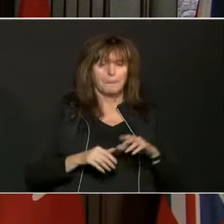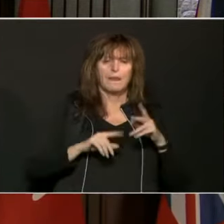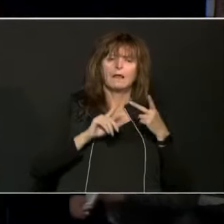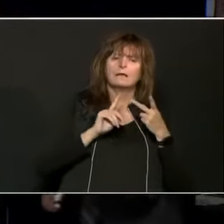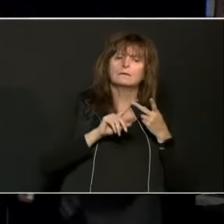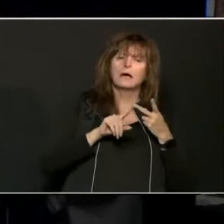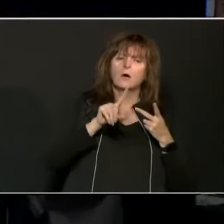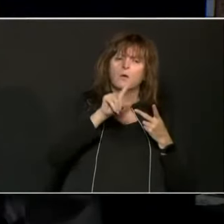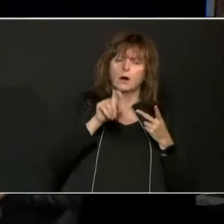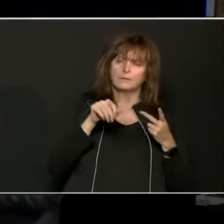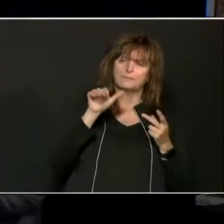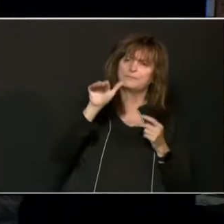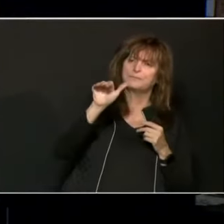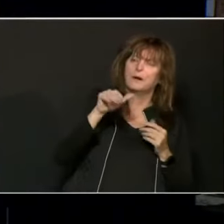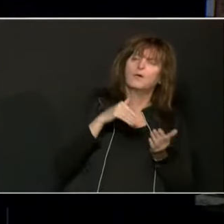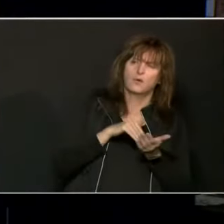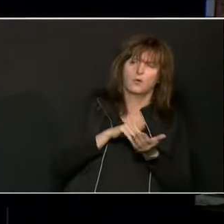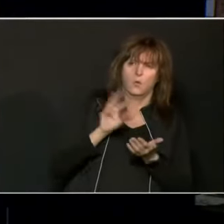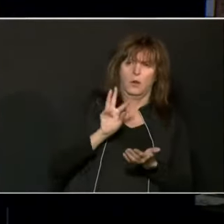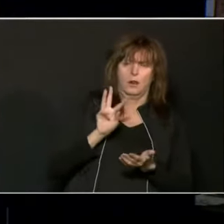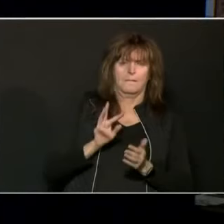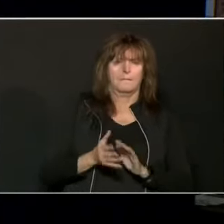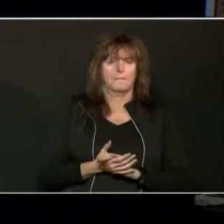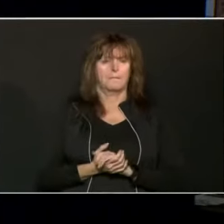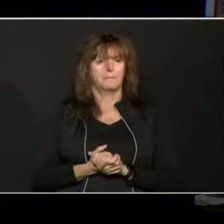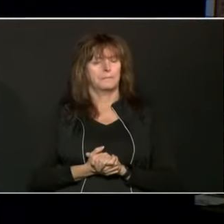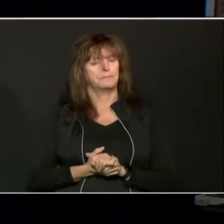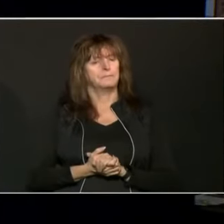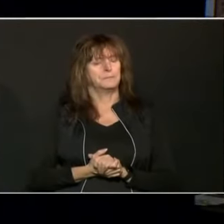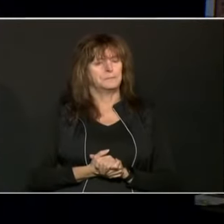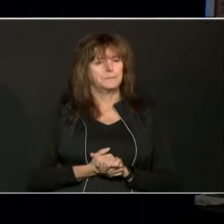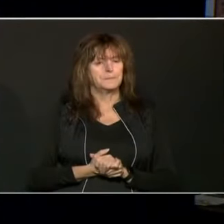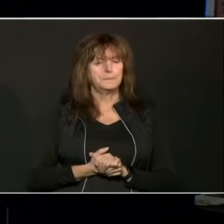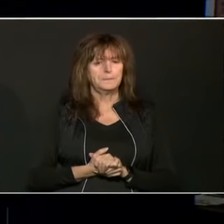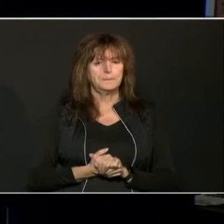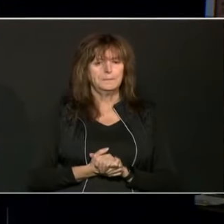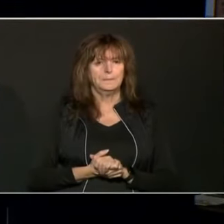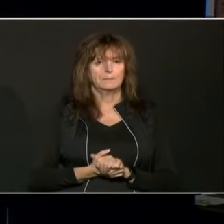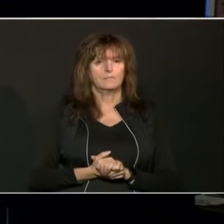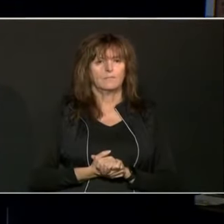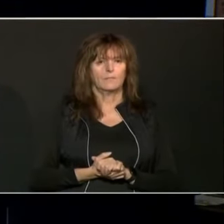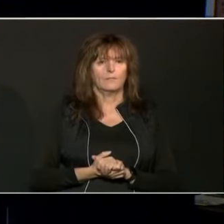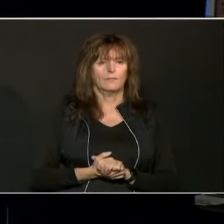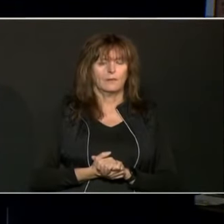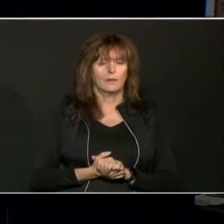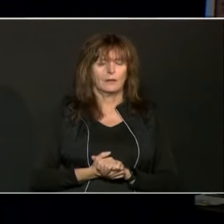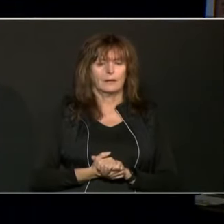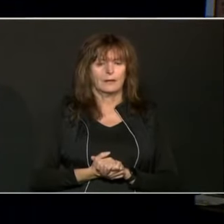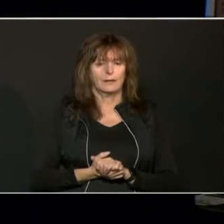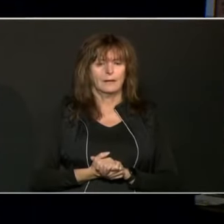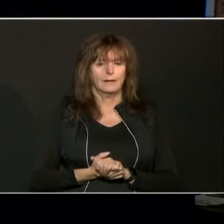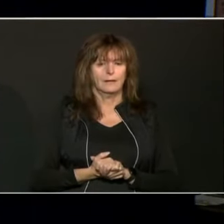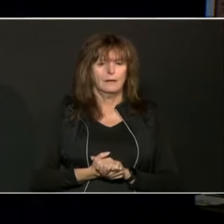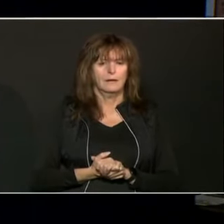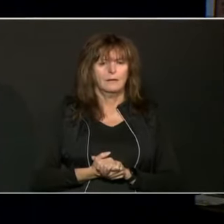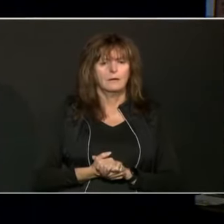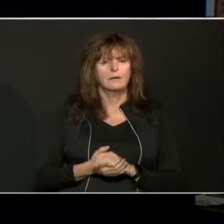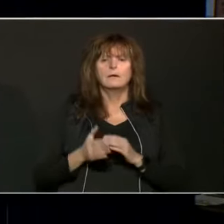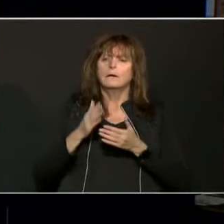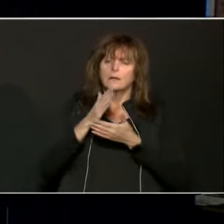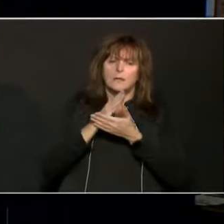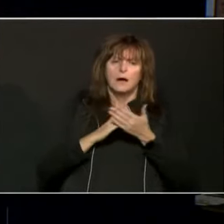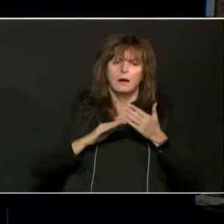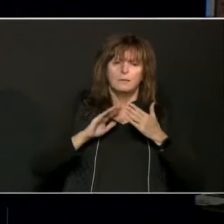or rather the key finding near the end of some communities facing a much higher burden, that this is connected